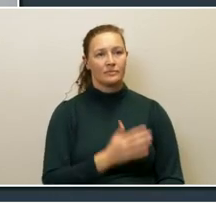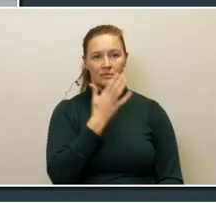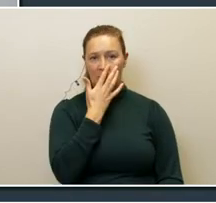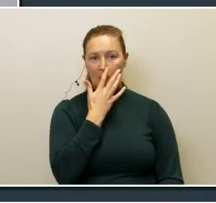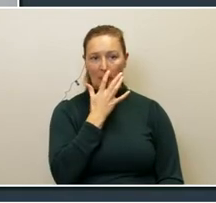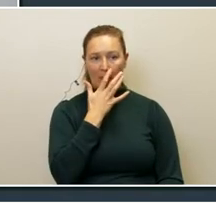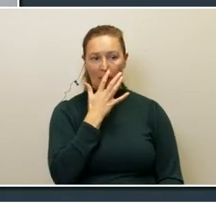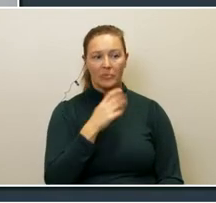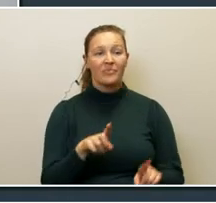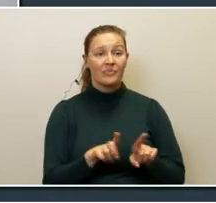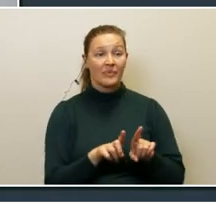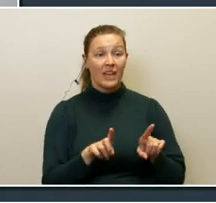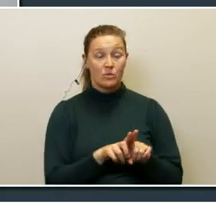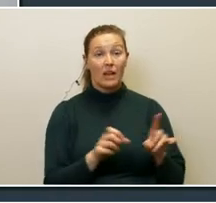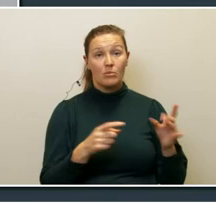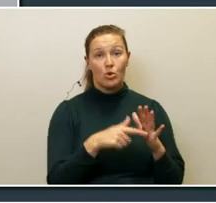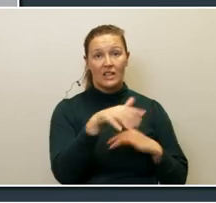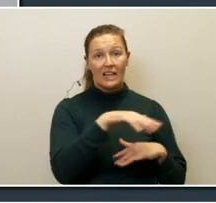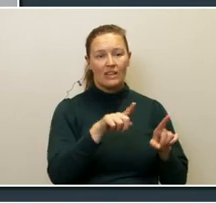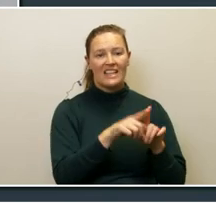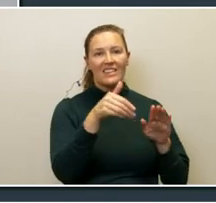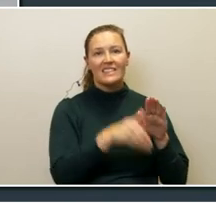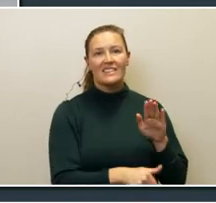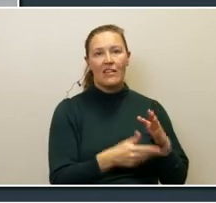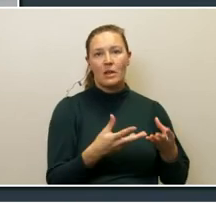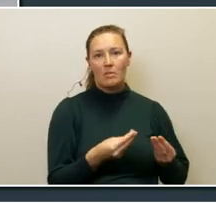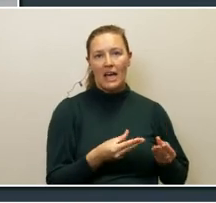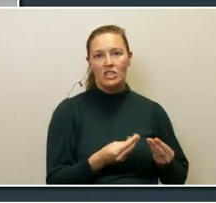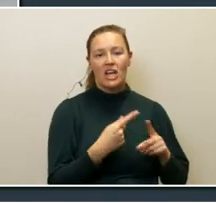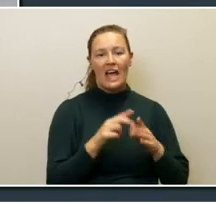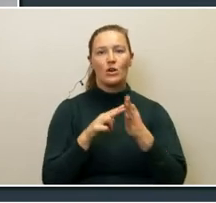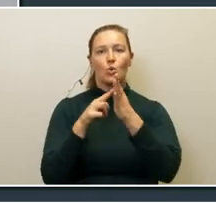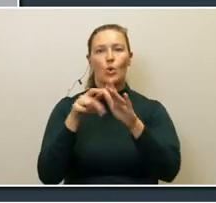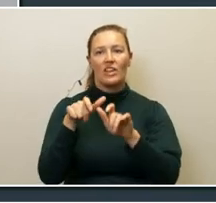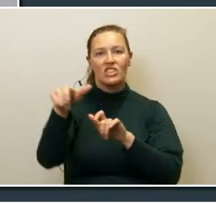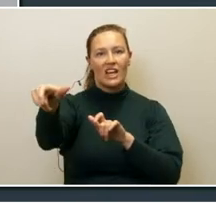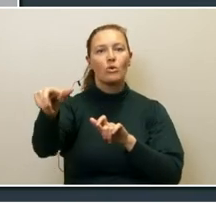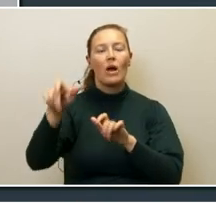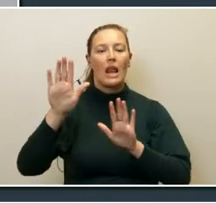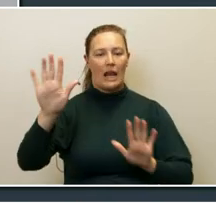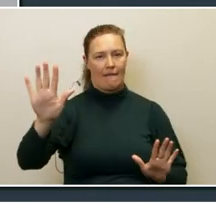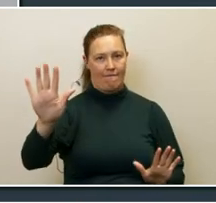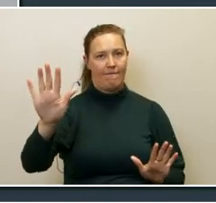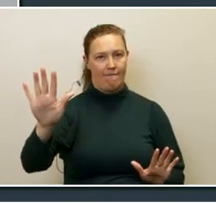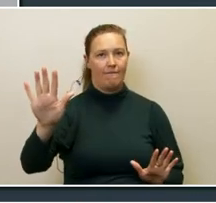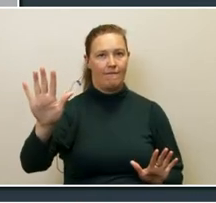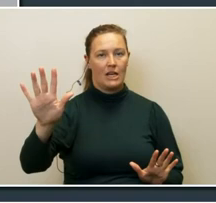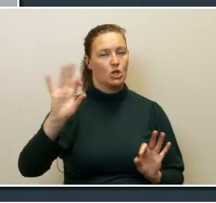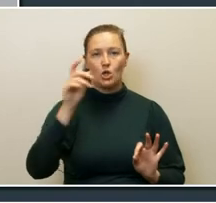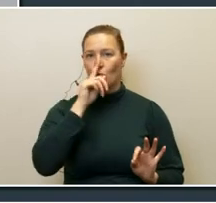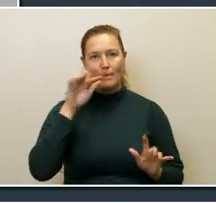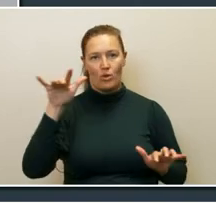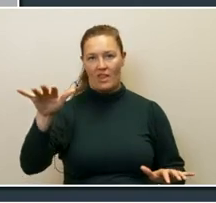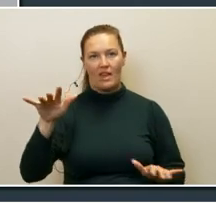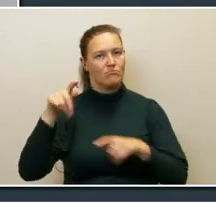also urge that significant areas such as Southern Marsh and the North Channel be left alone and be forever free of